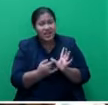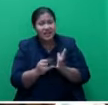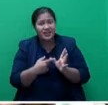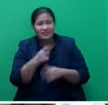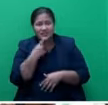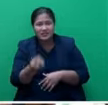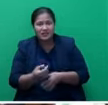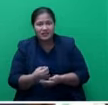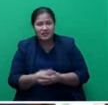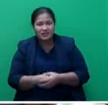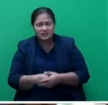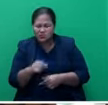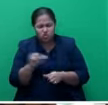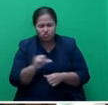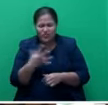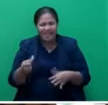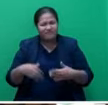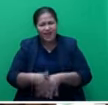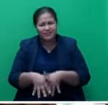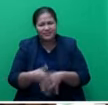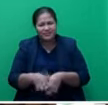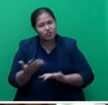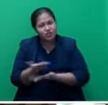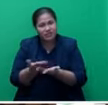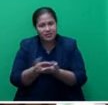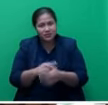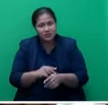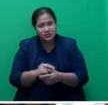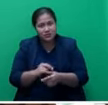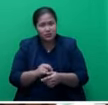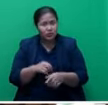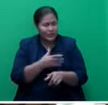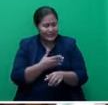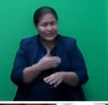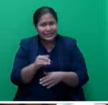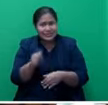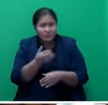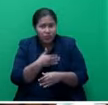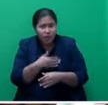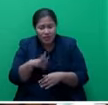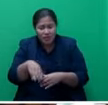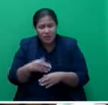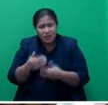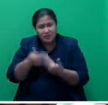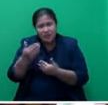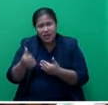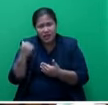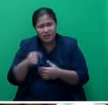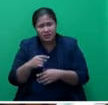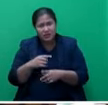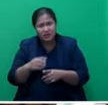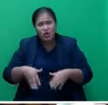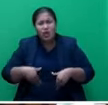we should have public consultations. Earlier on this morning, the member sitting behind him complained about the climate change bill having too